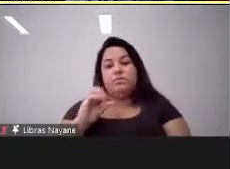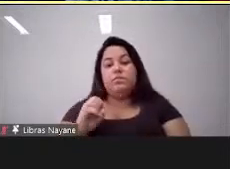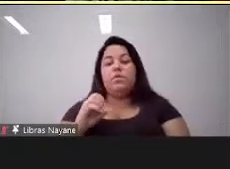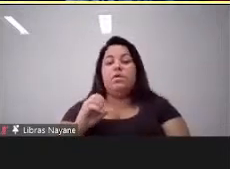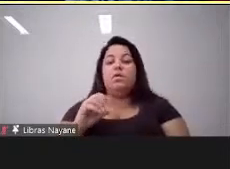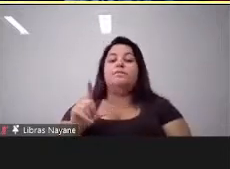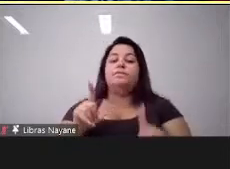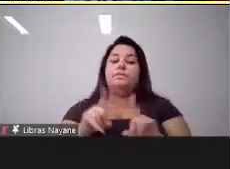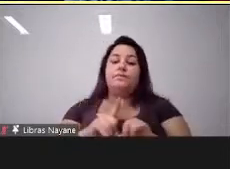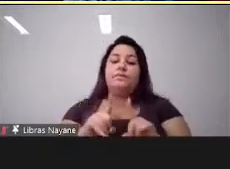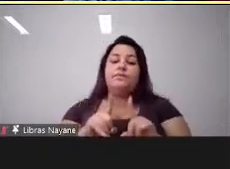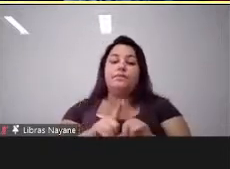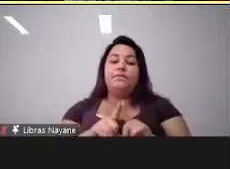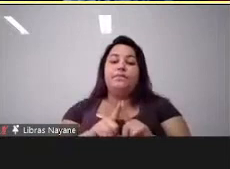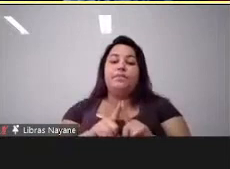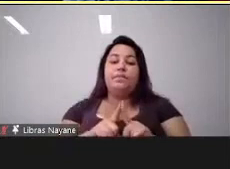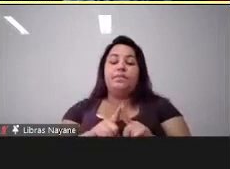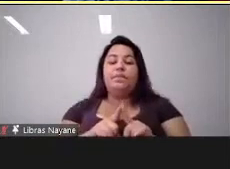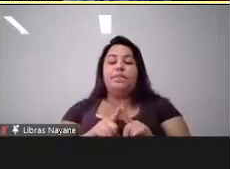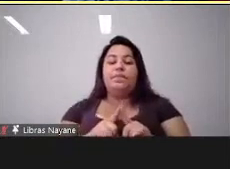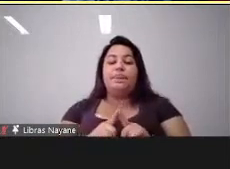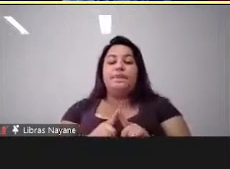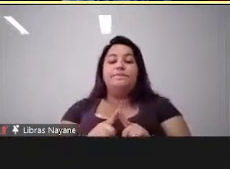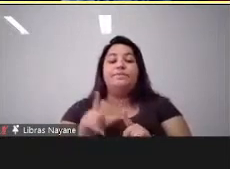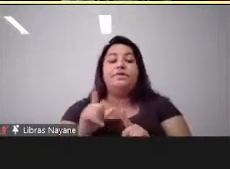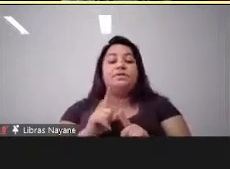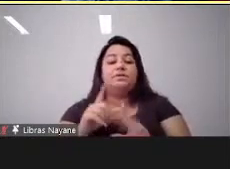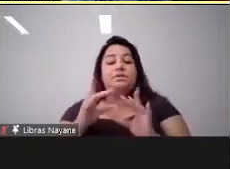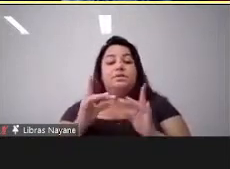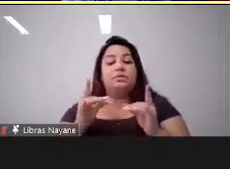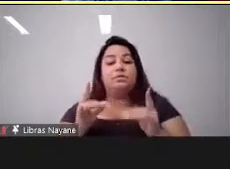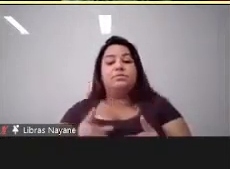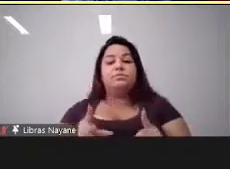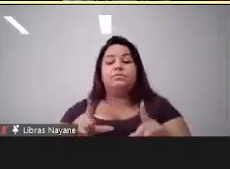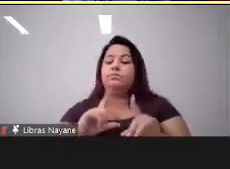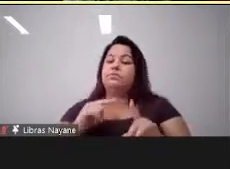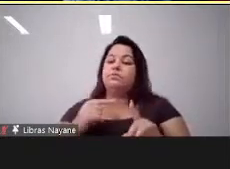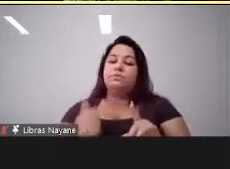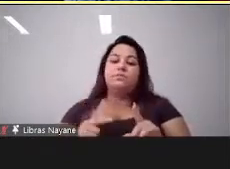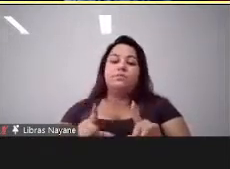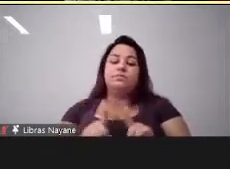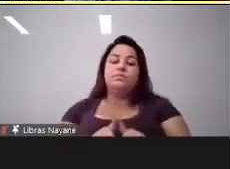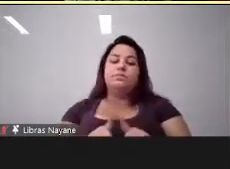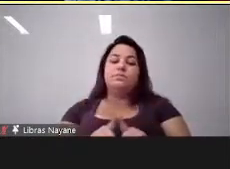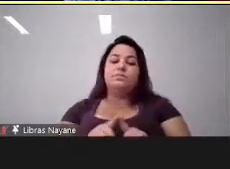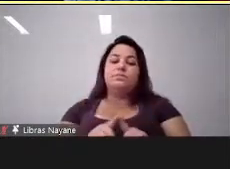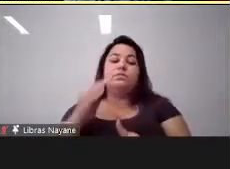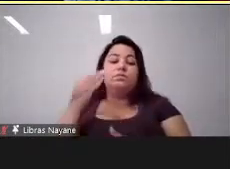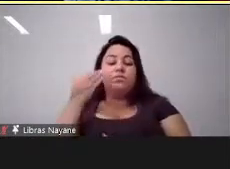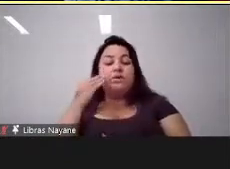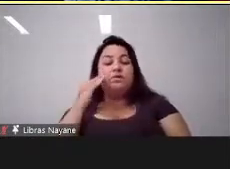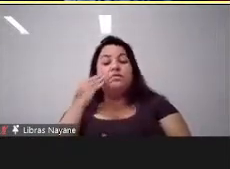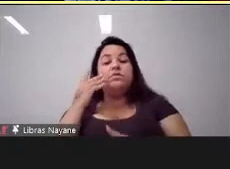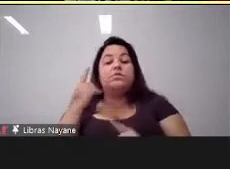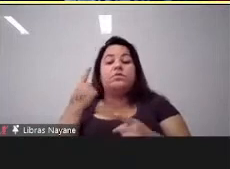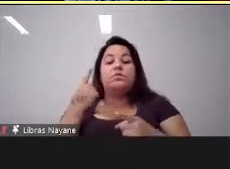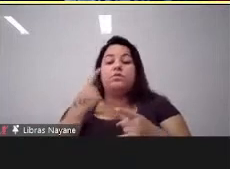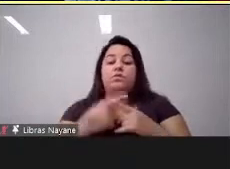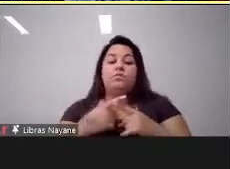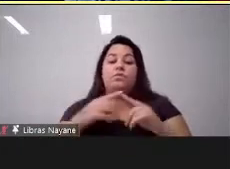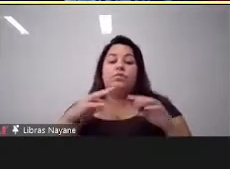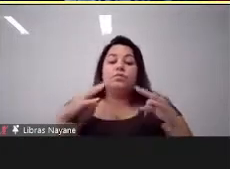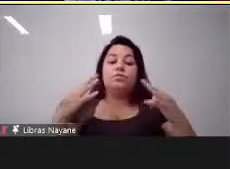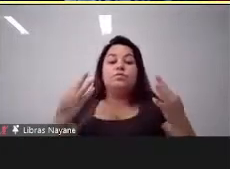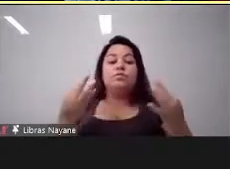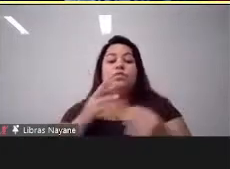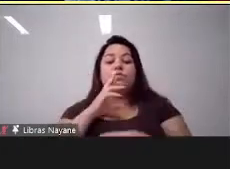work all full-time in pensions don't fully understand. And so as a result, it's really quite difficult